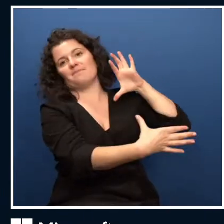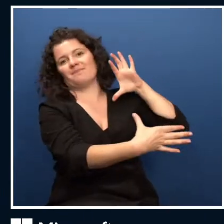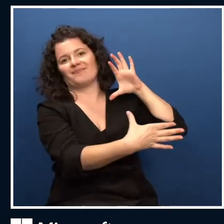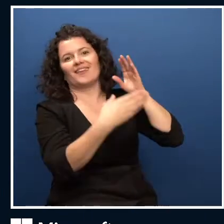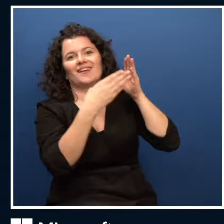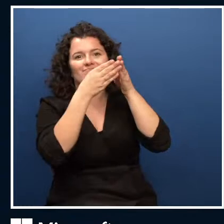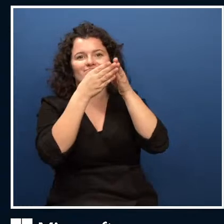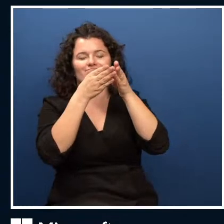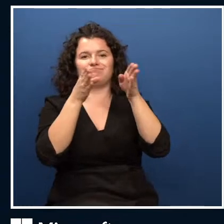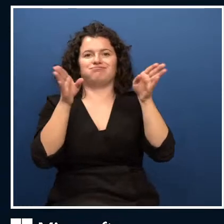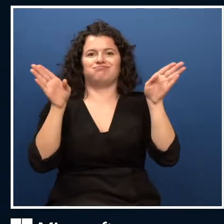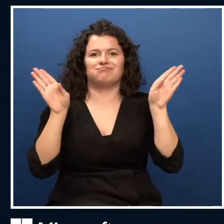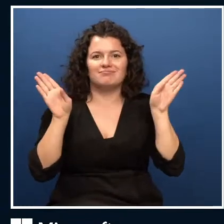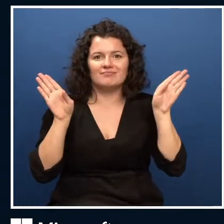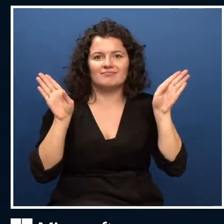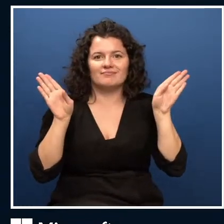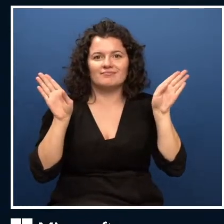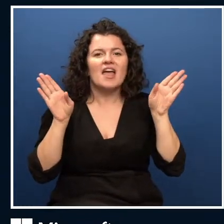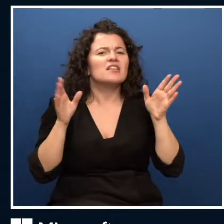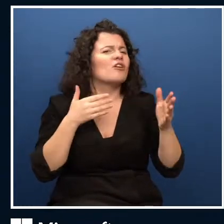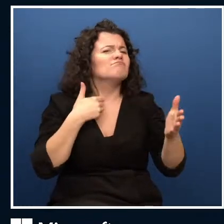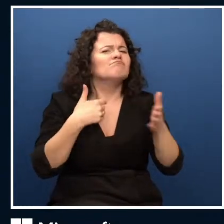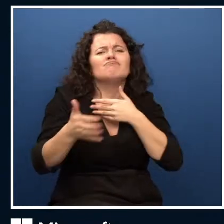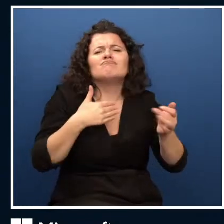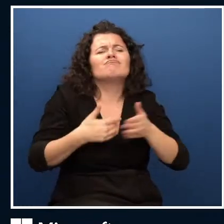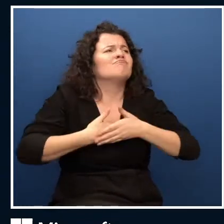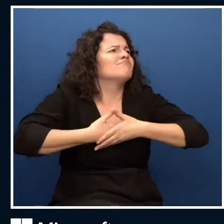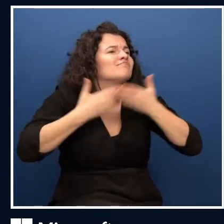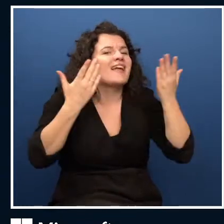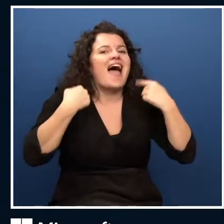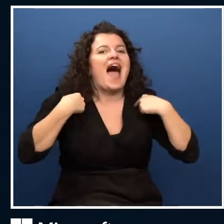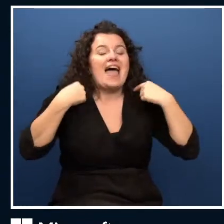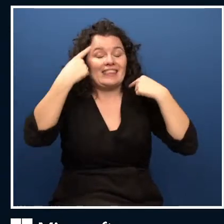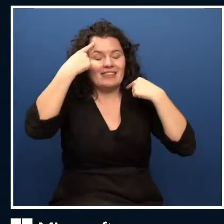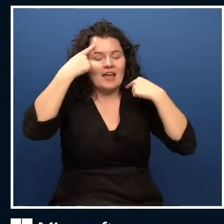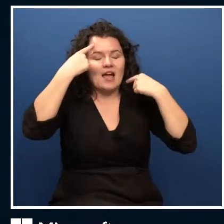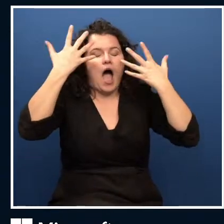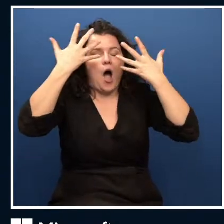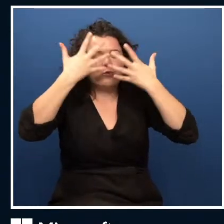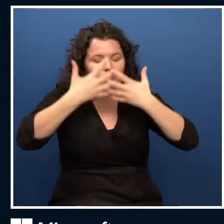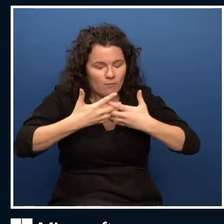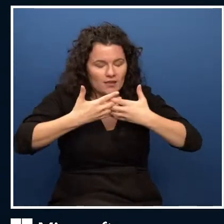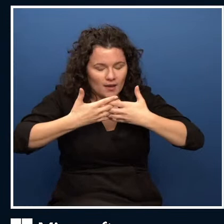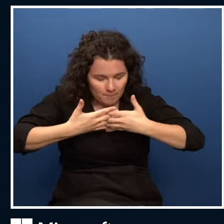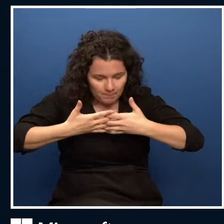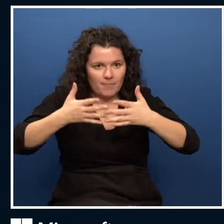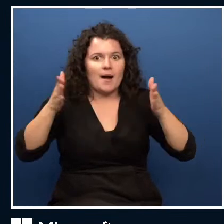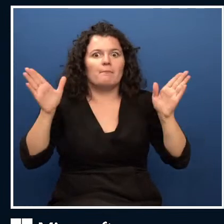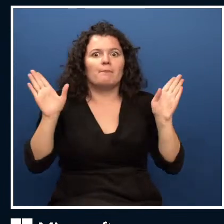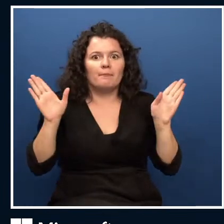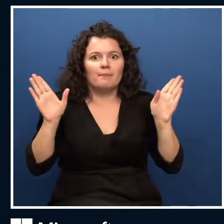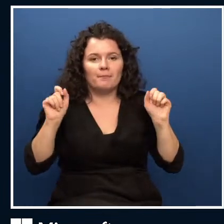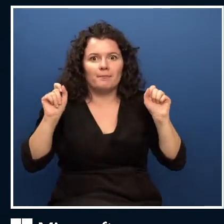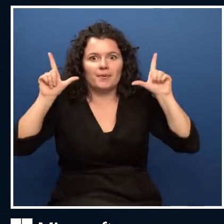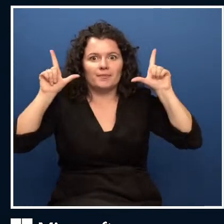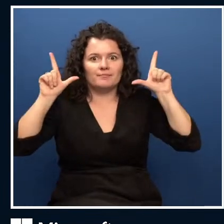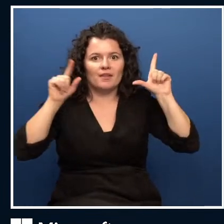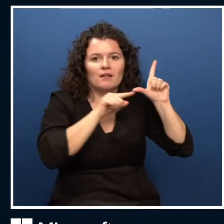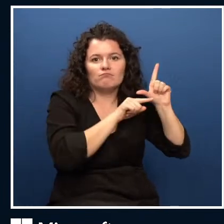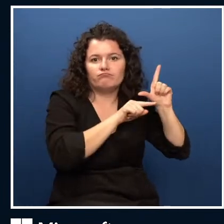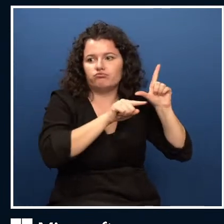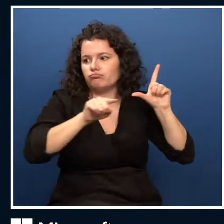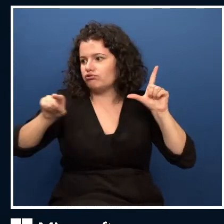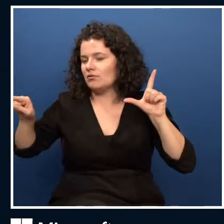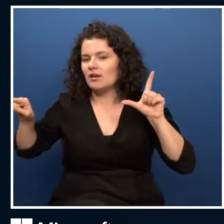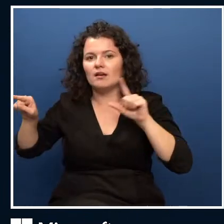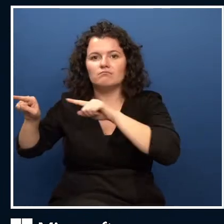outcome. I want you to think of it with a minor edit over here, which is sensitive properties of a person should